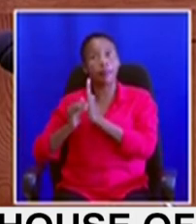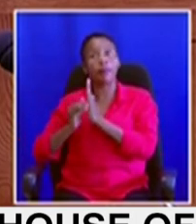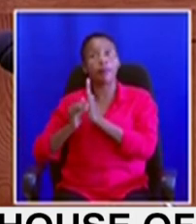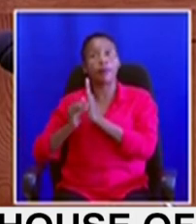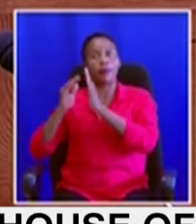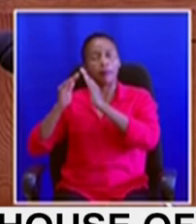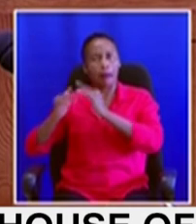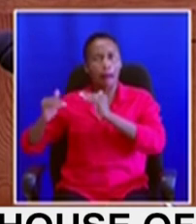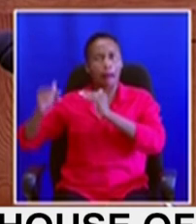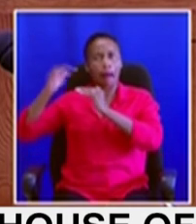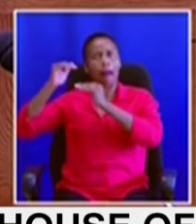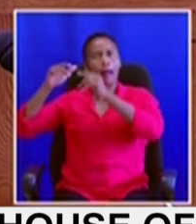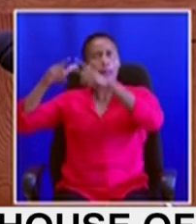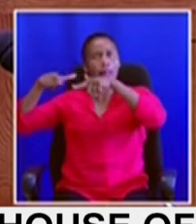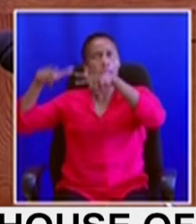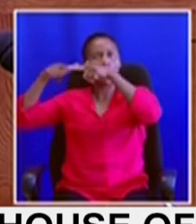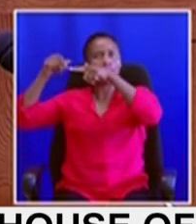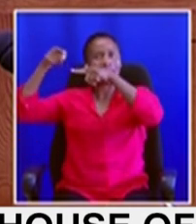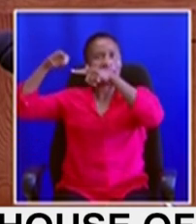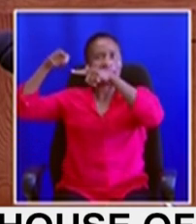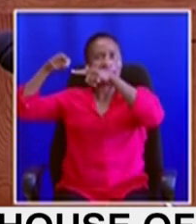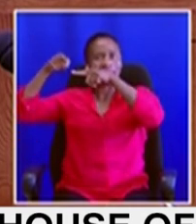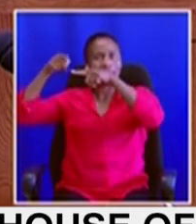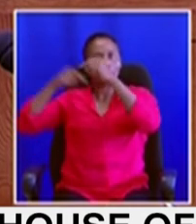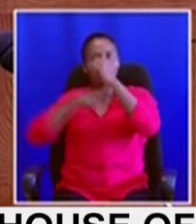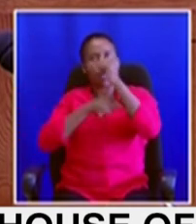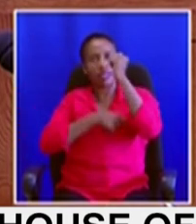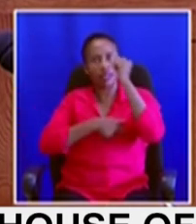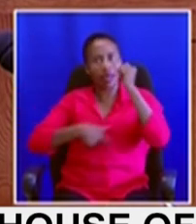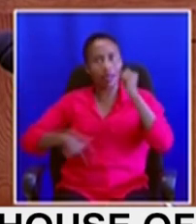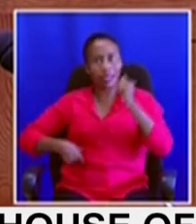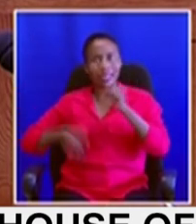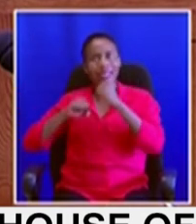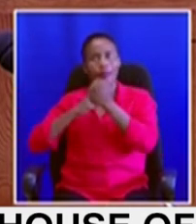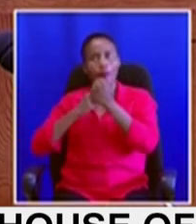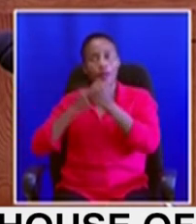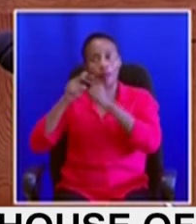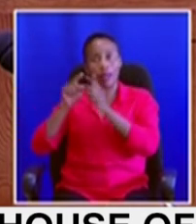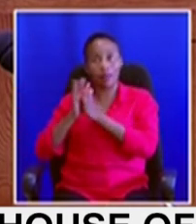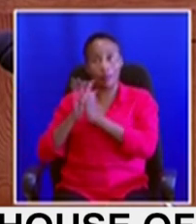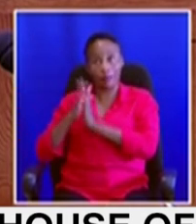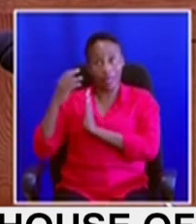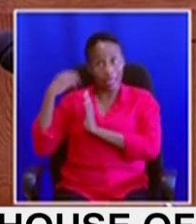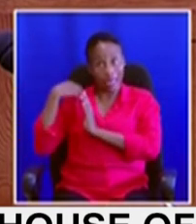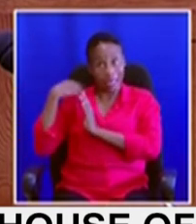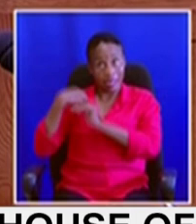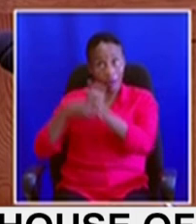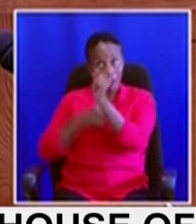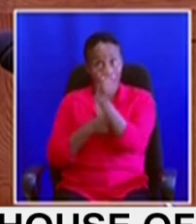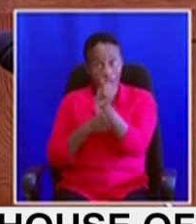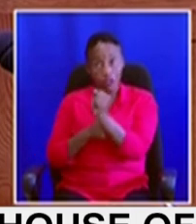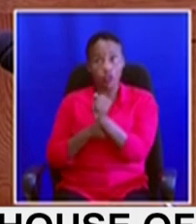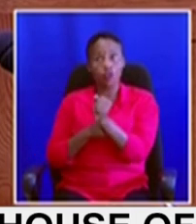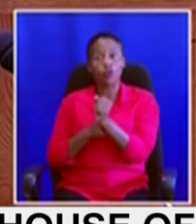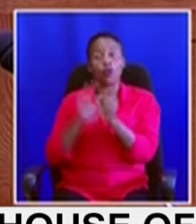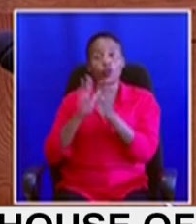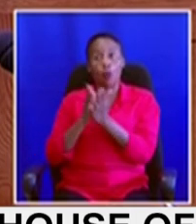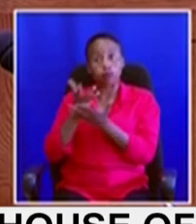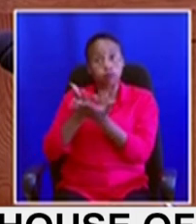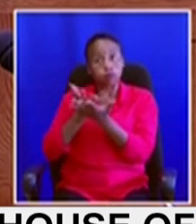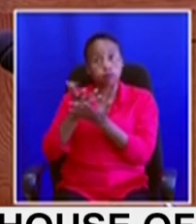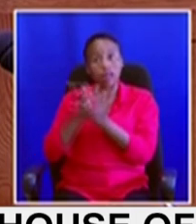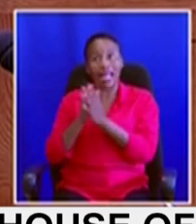level in the presidency, supported by the ministry, to address the issues that had been raised,